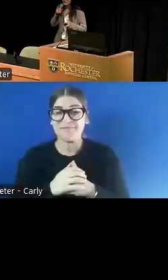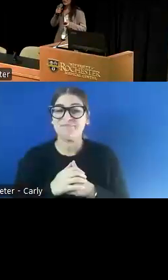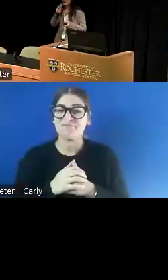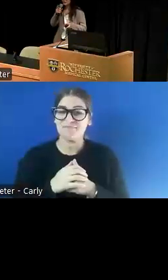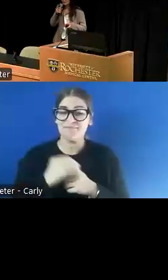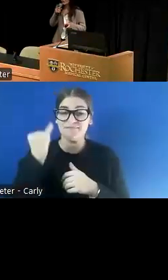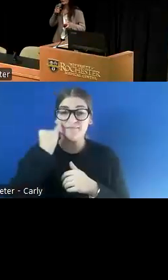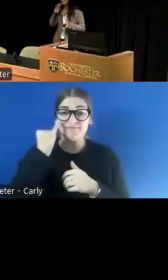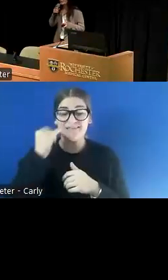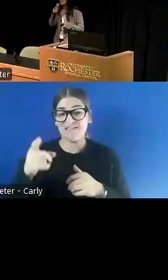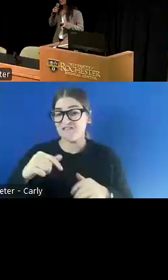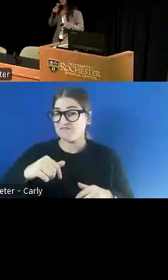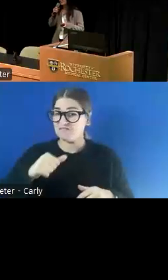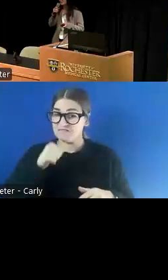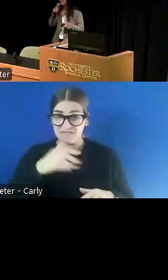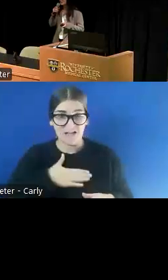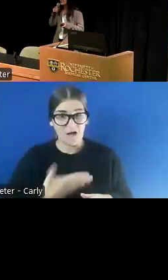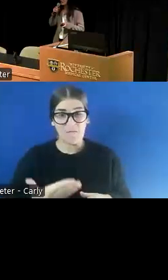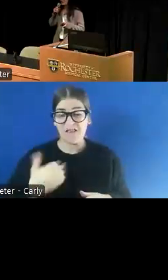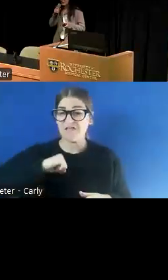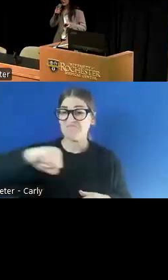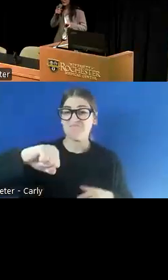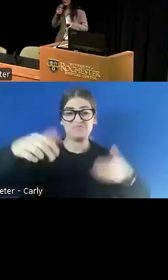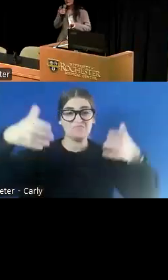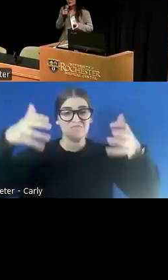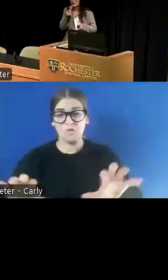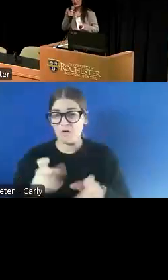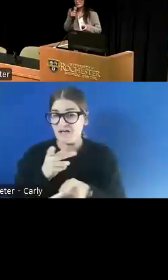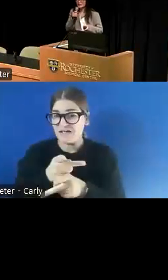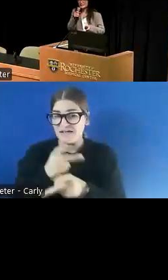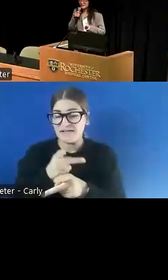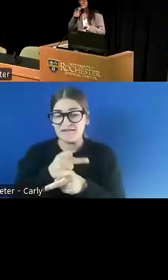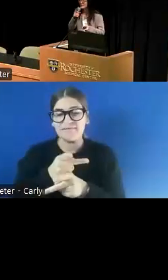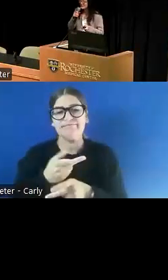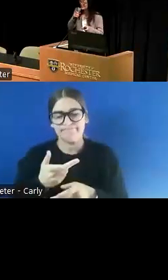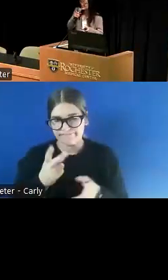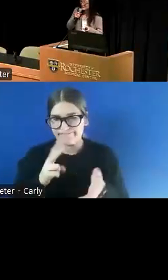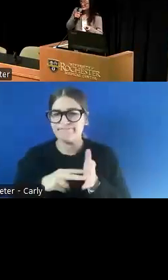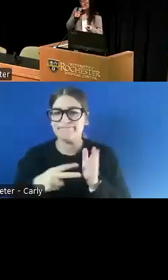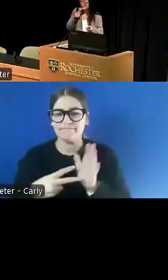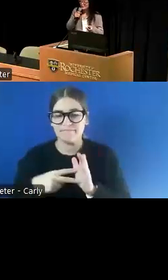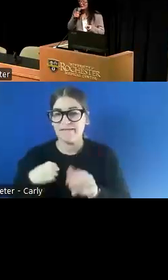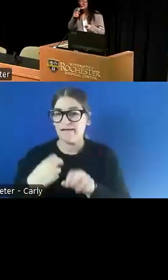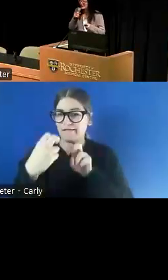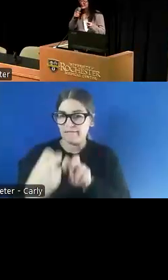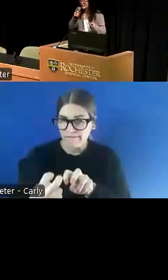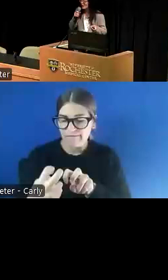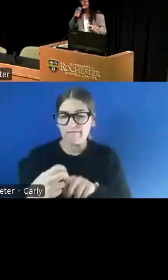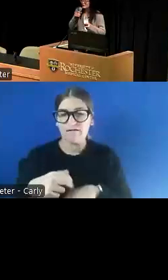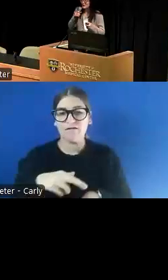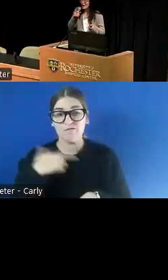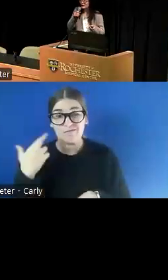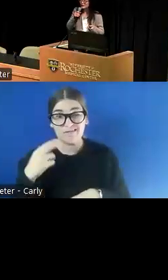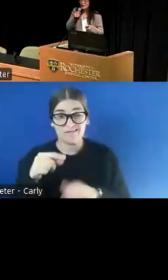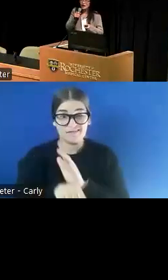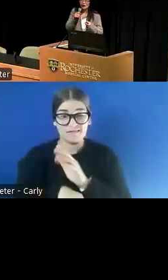member is not willing to seek professional mental health care, then they would be sitting with the service members at risk of suicide in their office